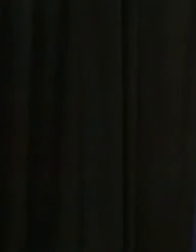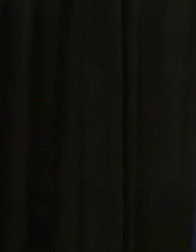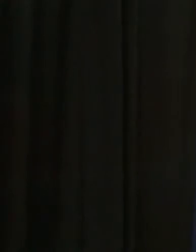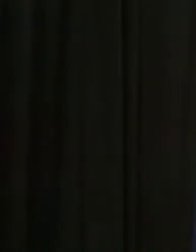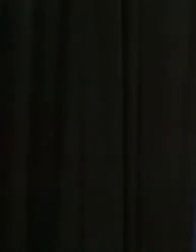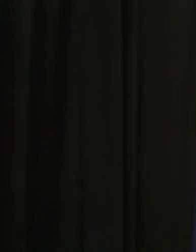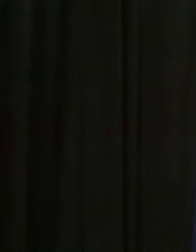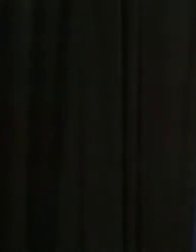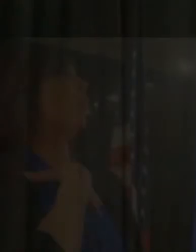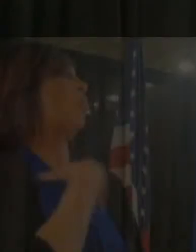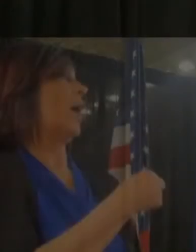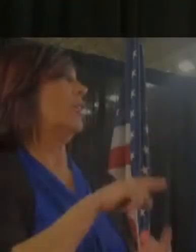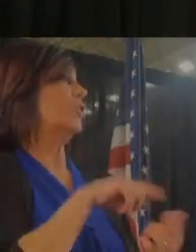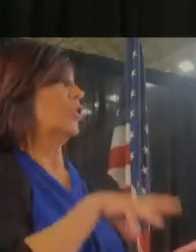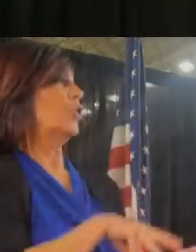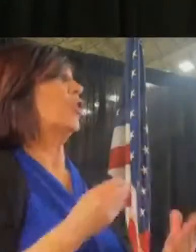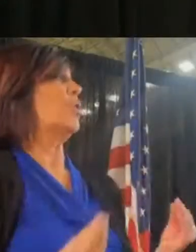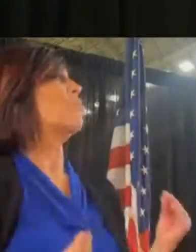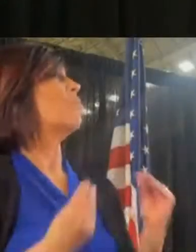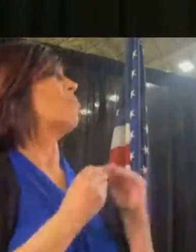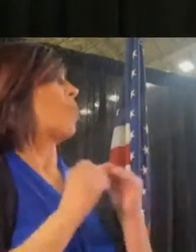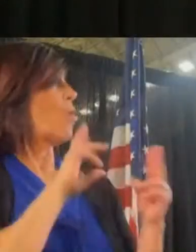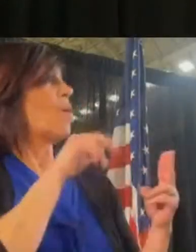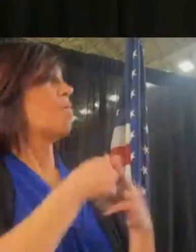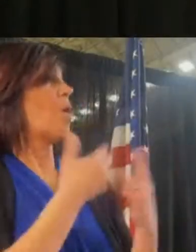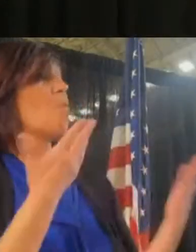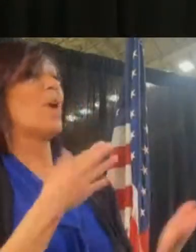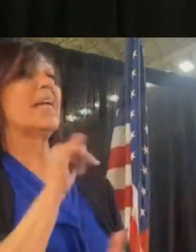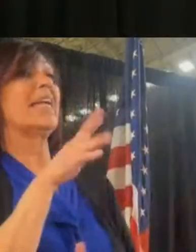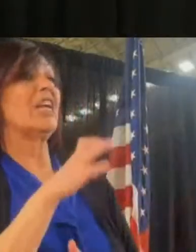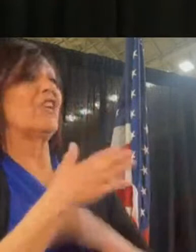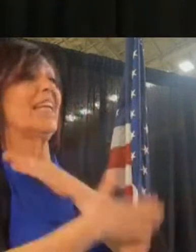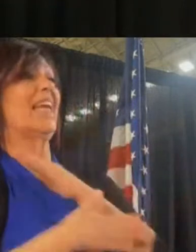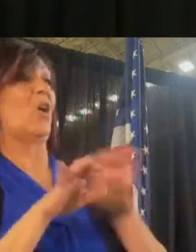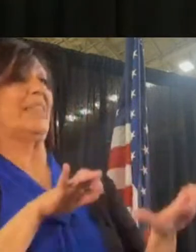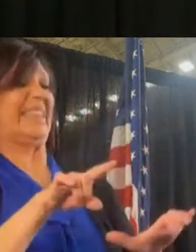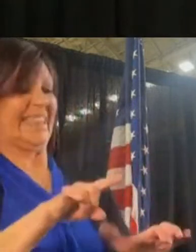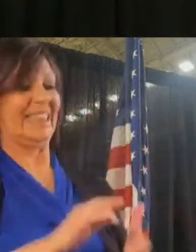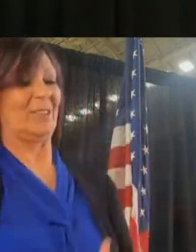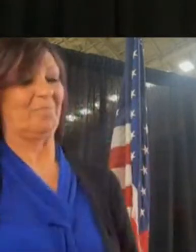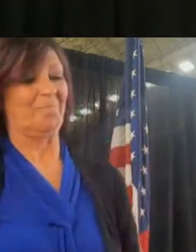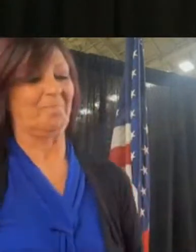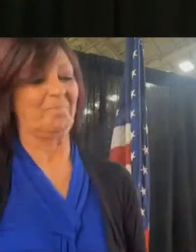White to learn more about what Erie County did.